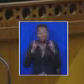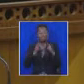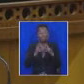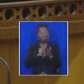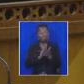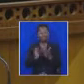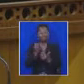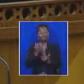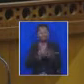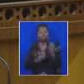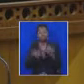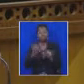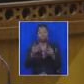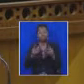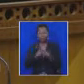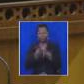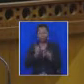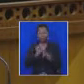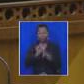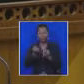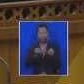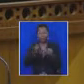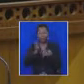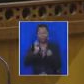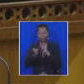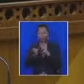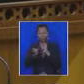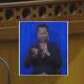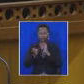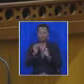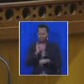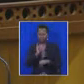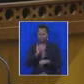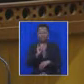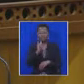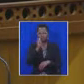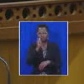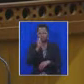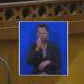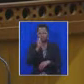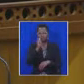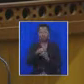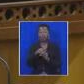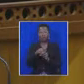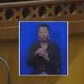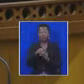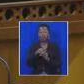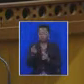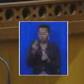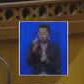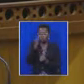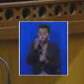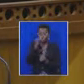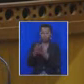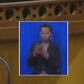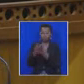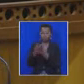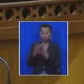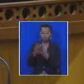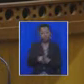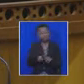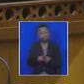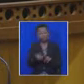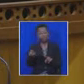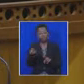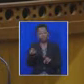university buildings and motorcars are criminal acts, and the police must arrest criminals involved in this. We should also agree that students